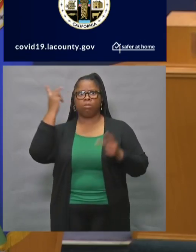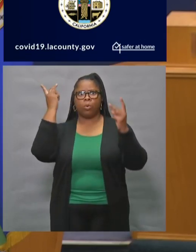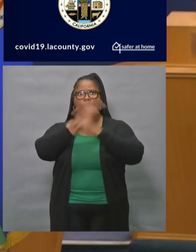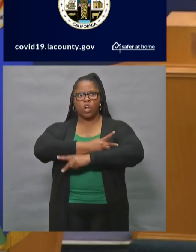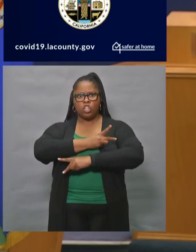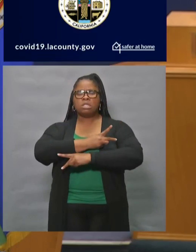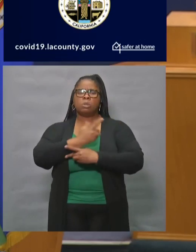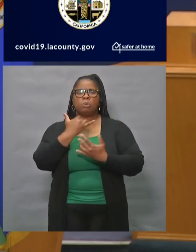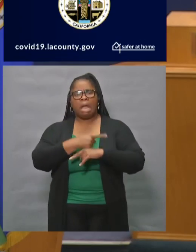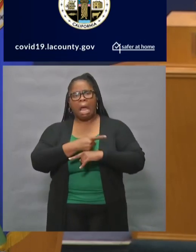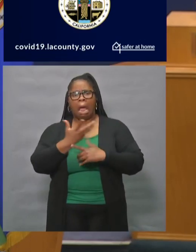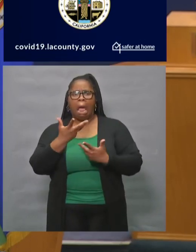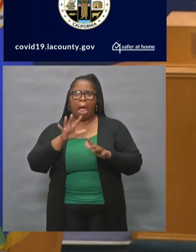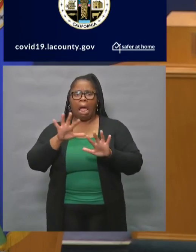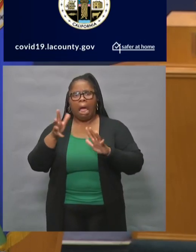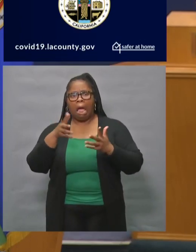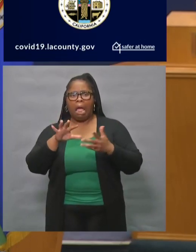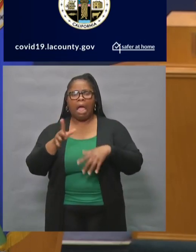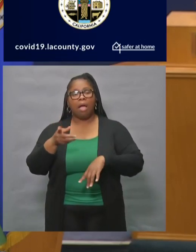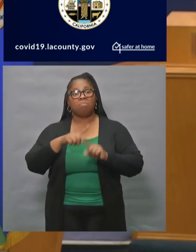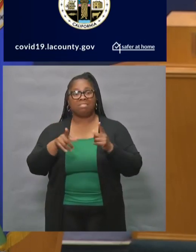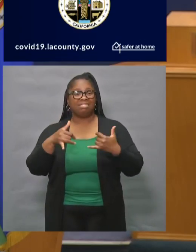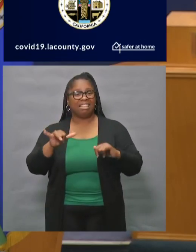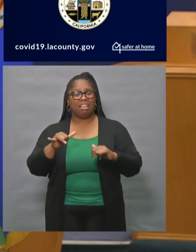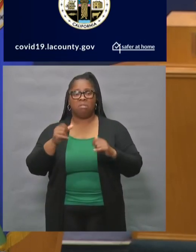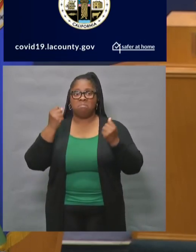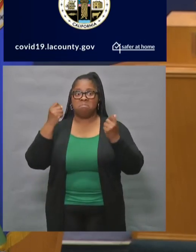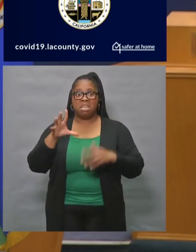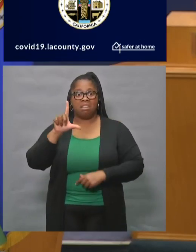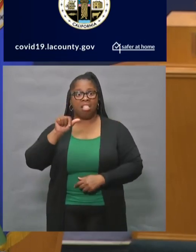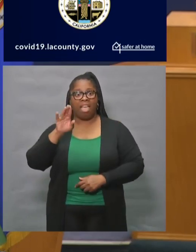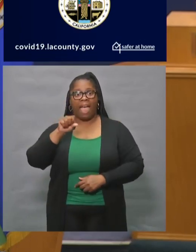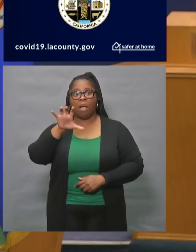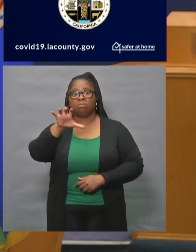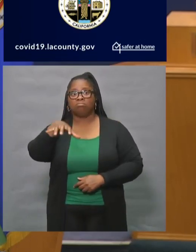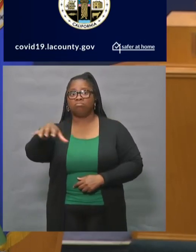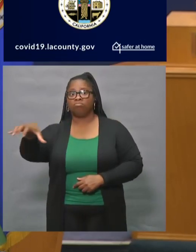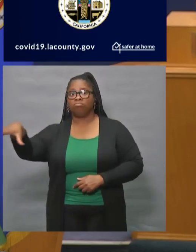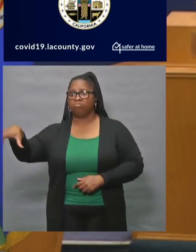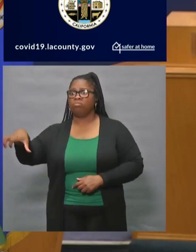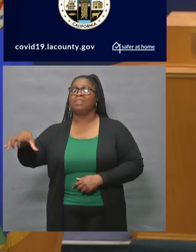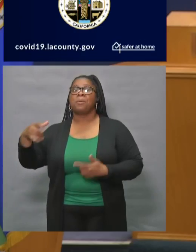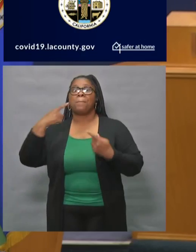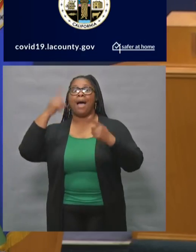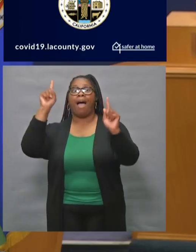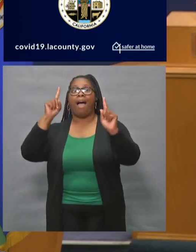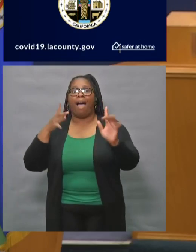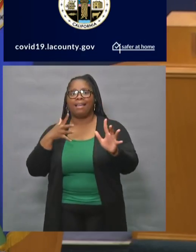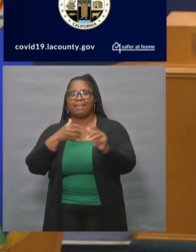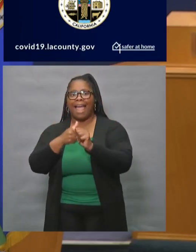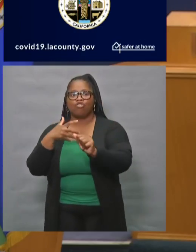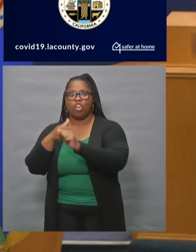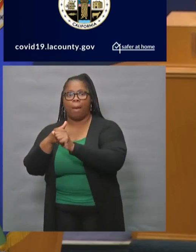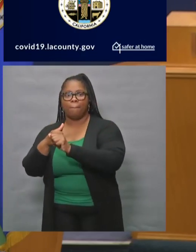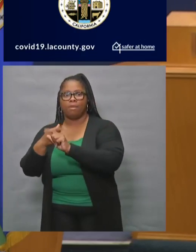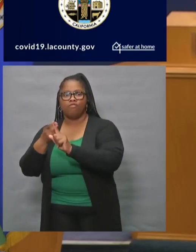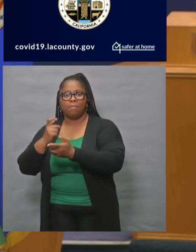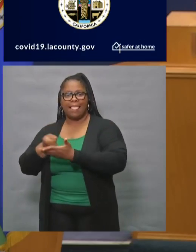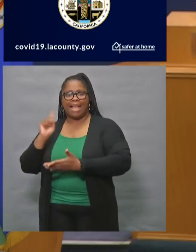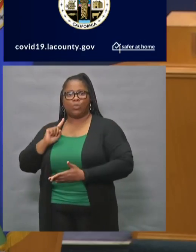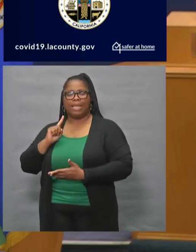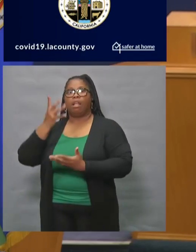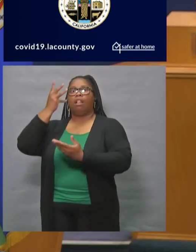yes, we still have a significant number of labs that we're reporting today that were from last week. But I do want to note we